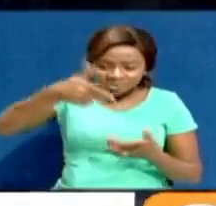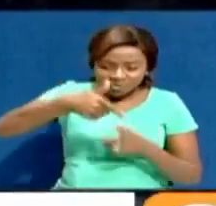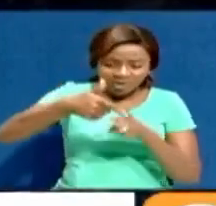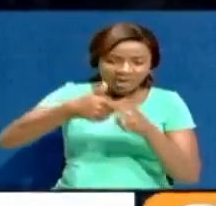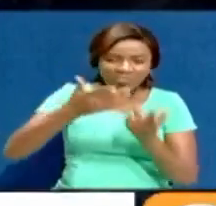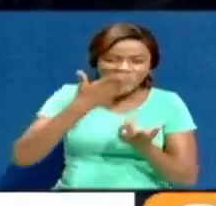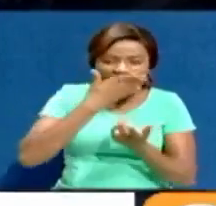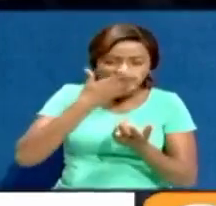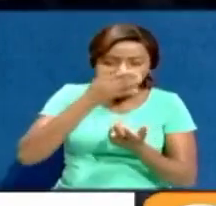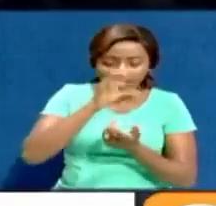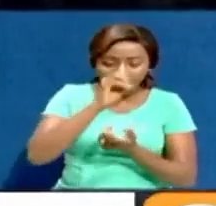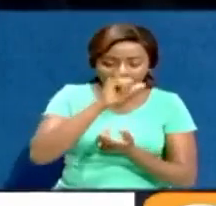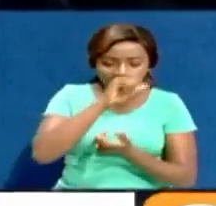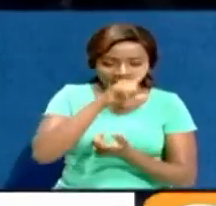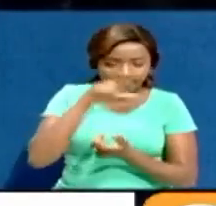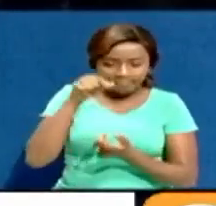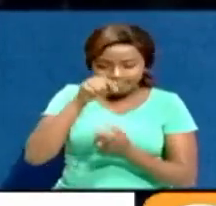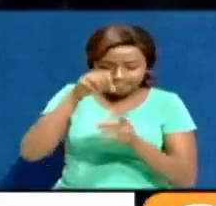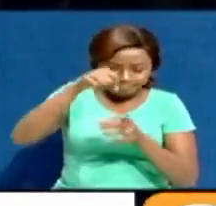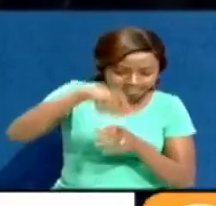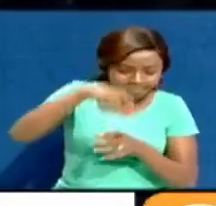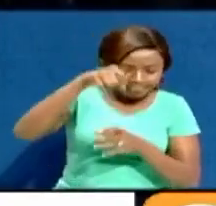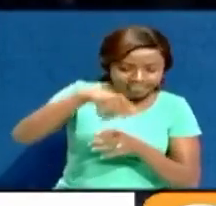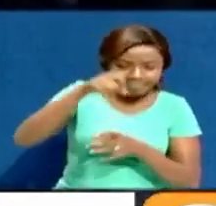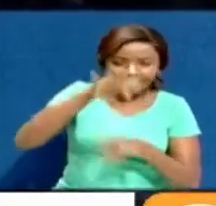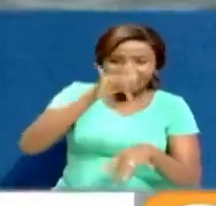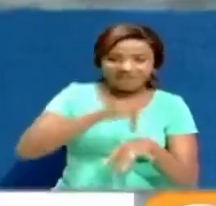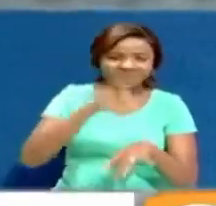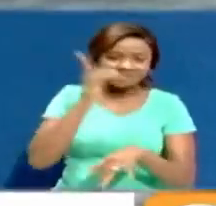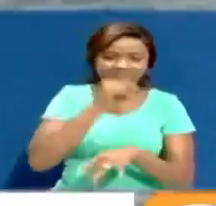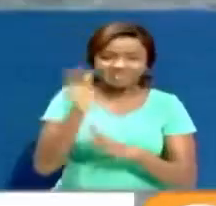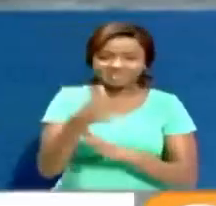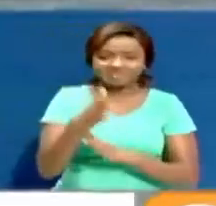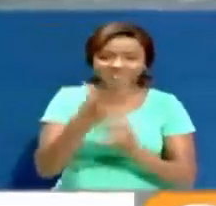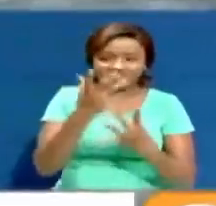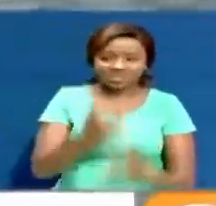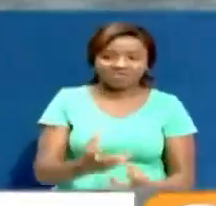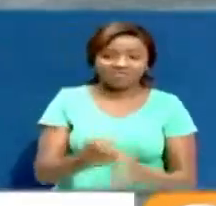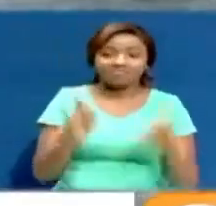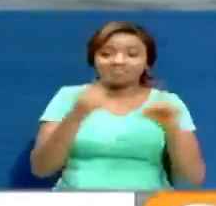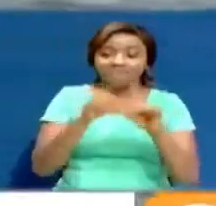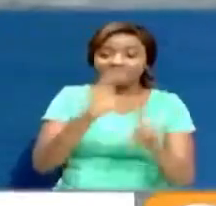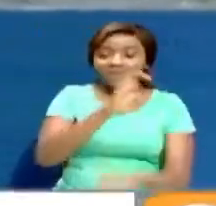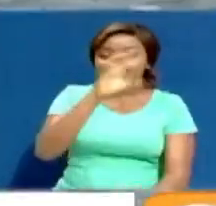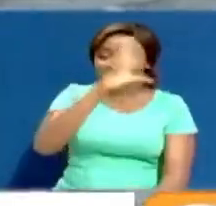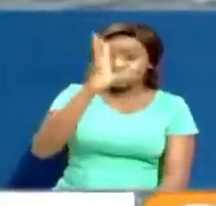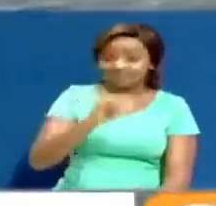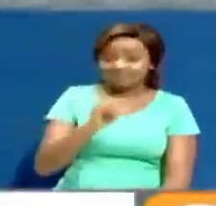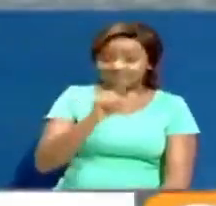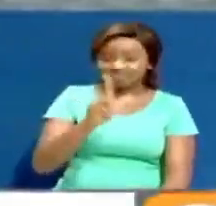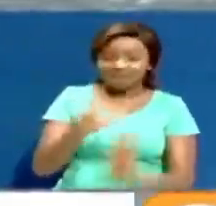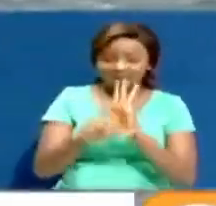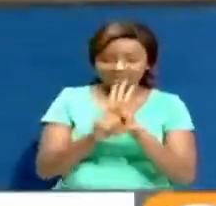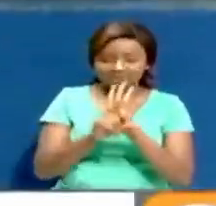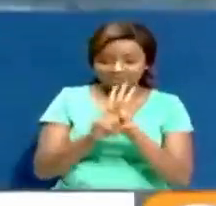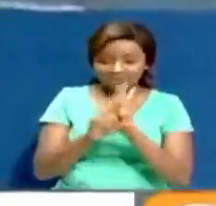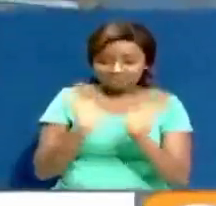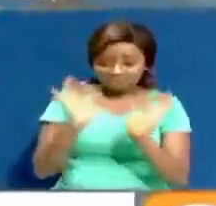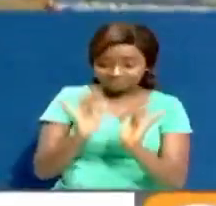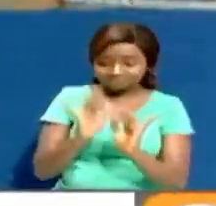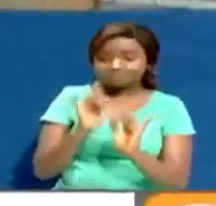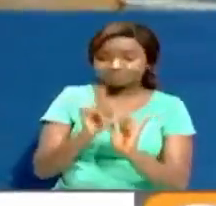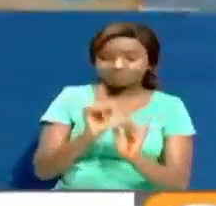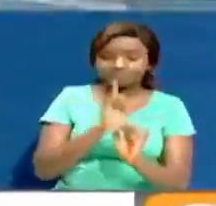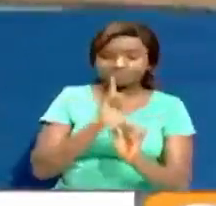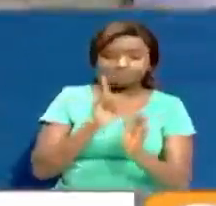products cause acute toxicity in fish. Locally, the East Africa Legislative Assembly ratified the Lake